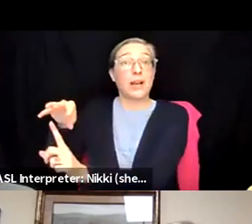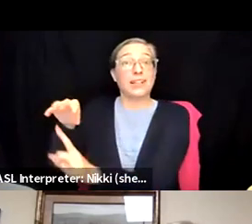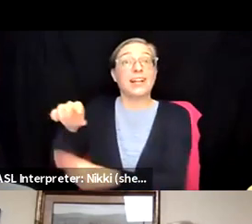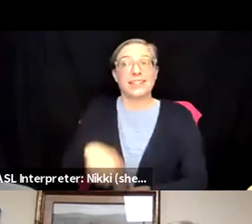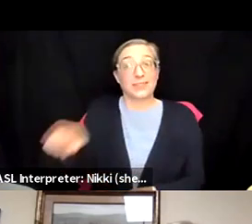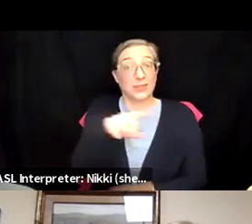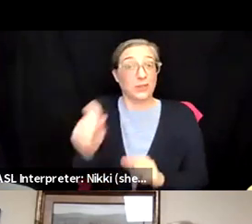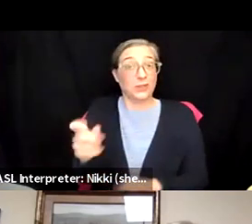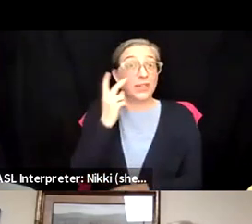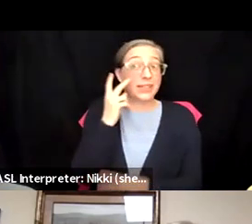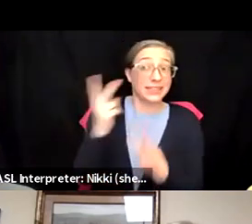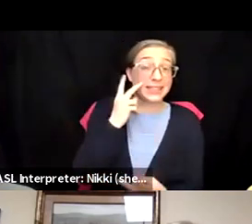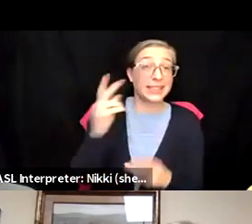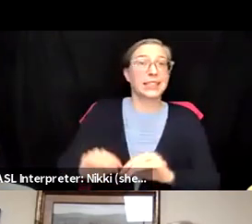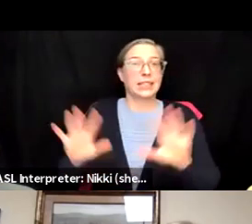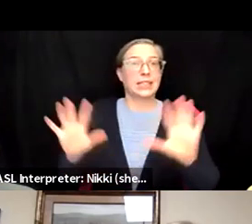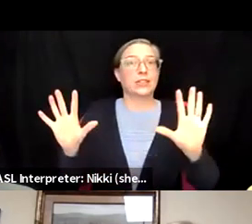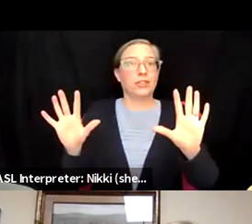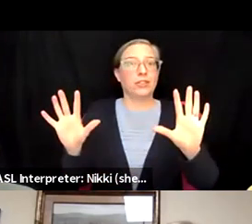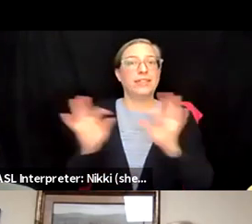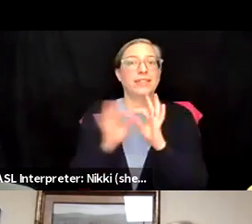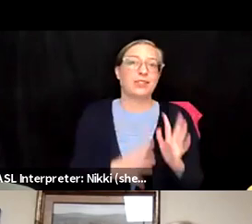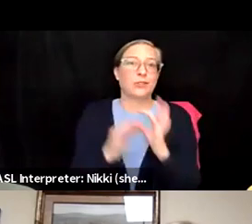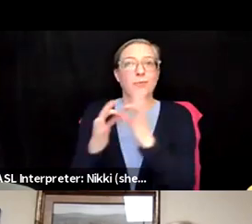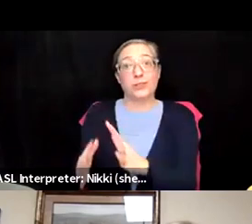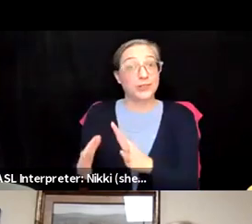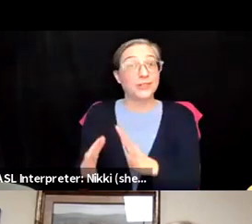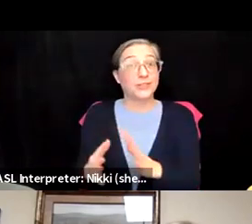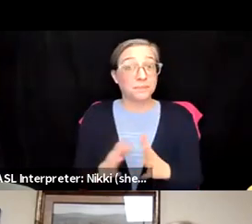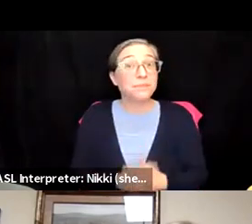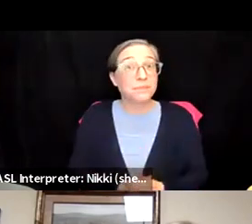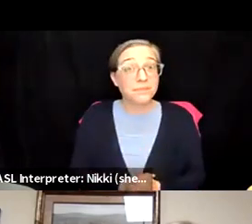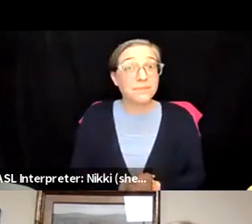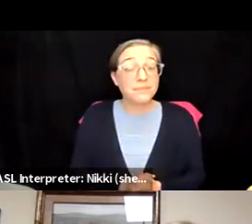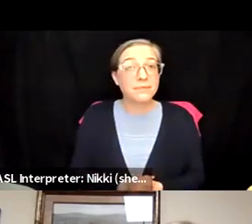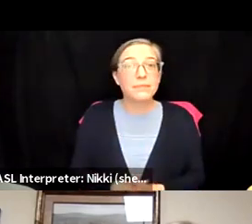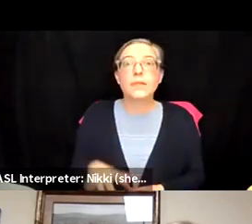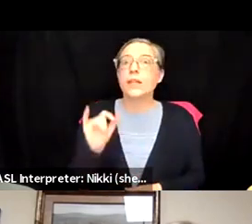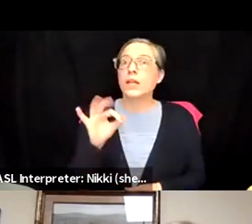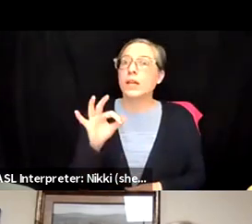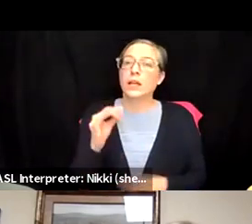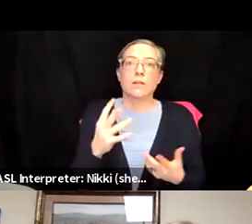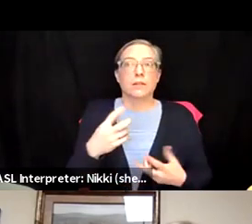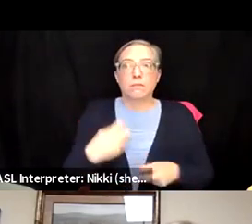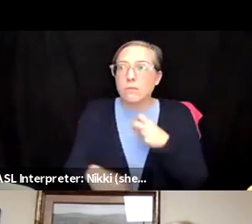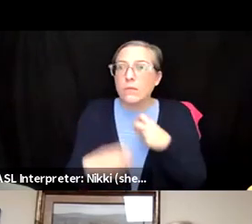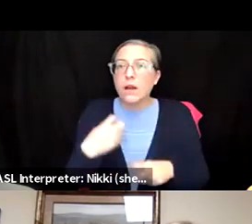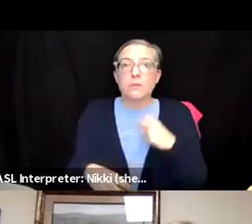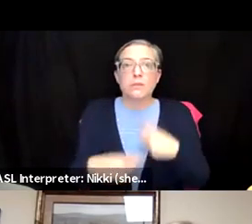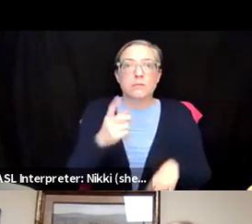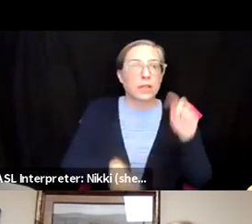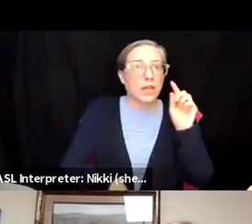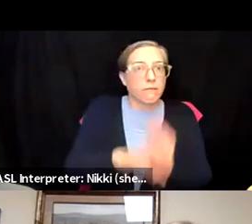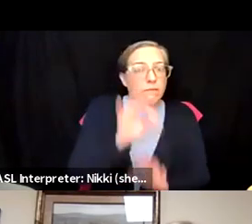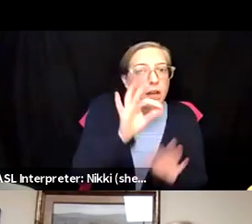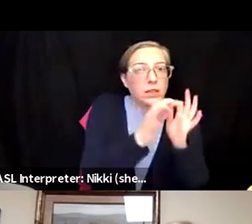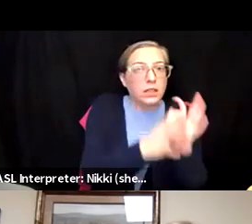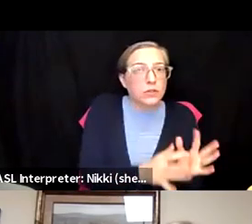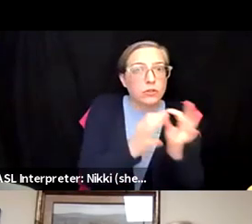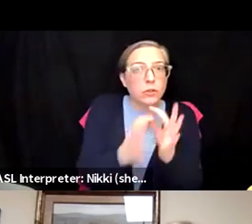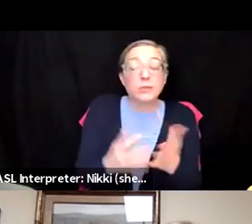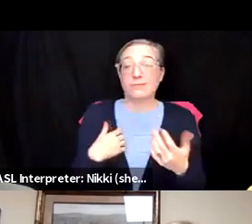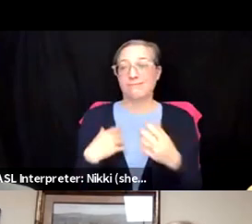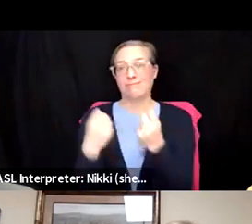them and make sure that if there's any problem with not being able to find them on here, since we do have a lot